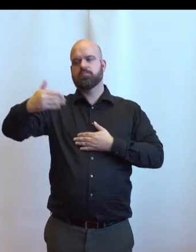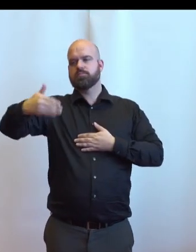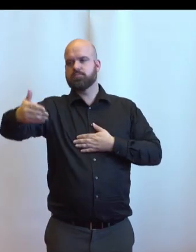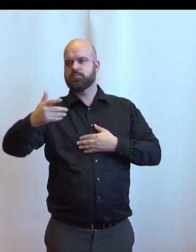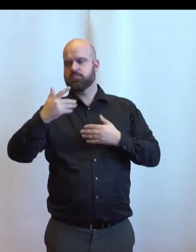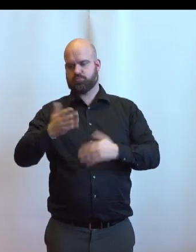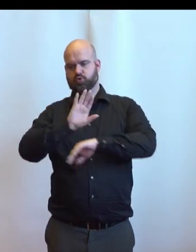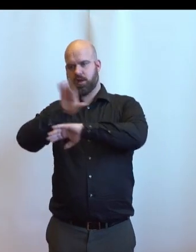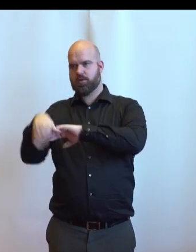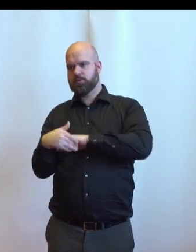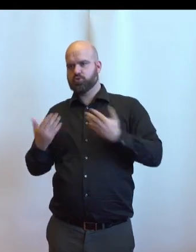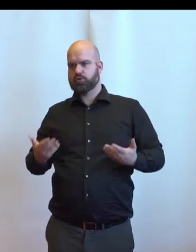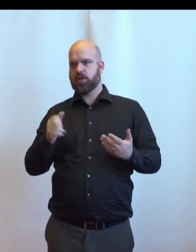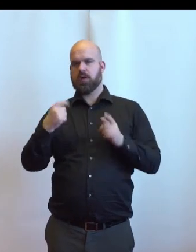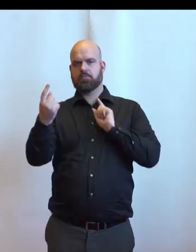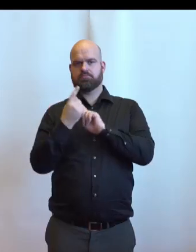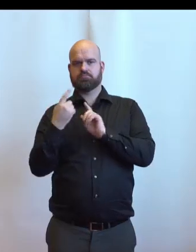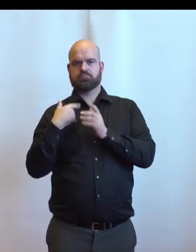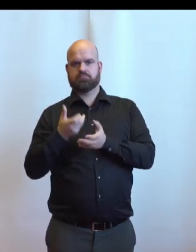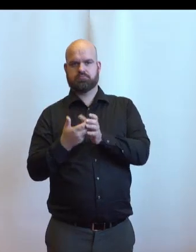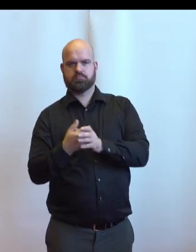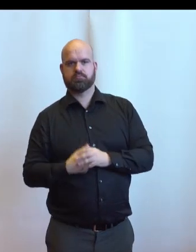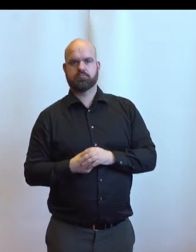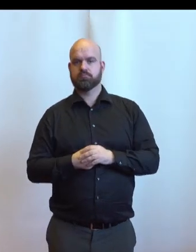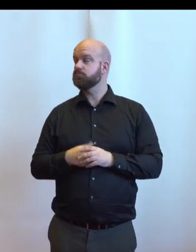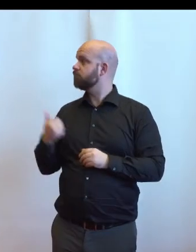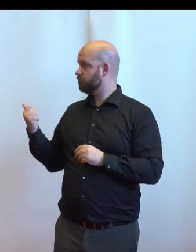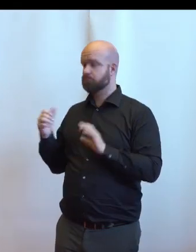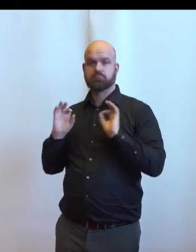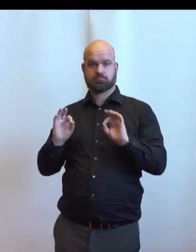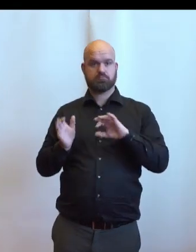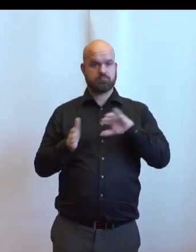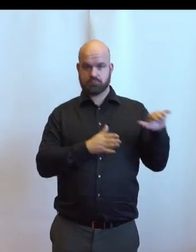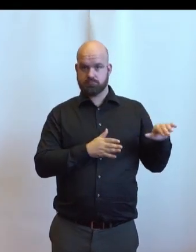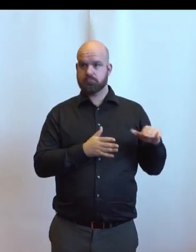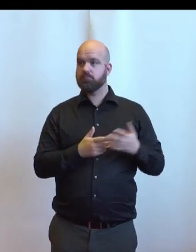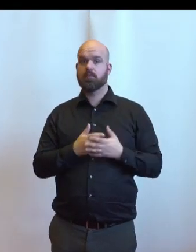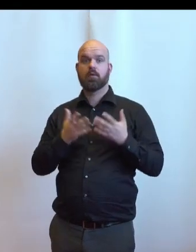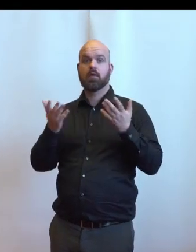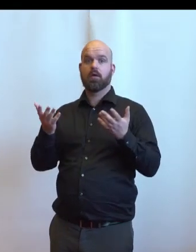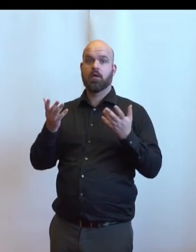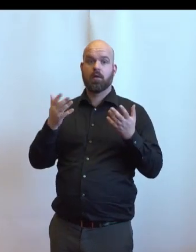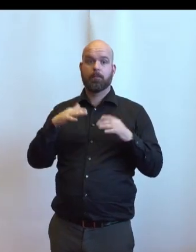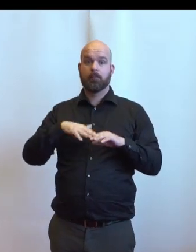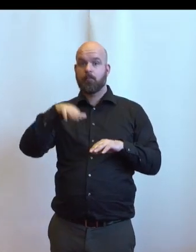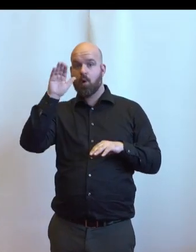Any other examples of website accessibility on the web that anybody wants to